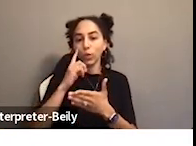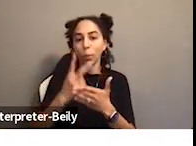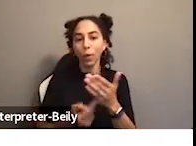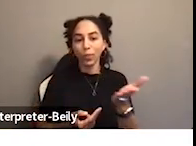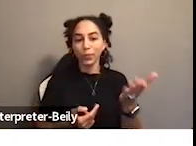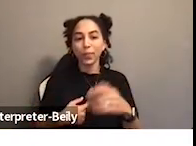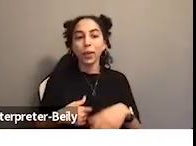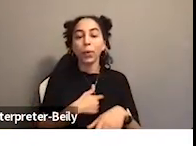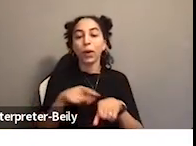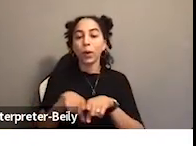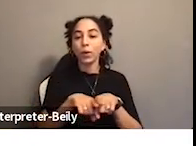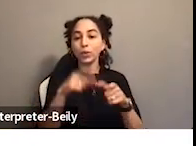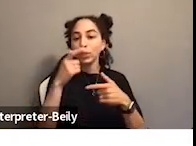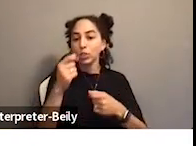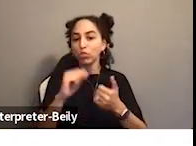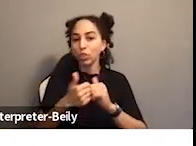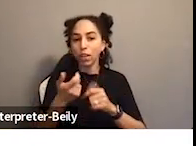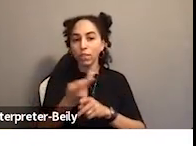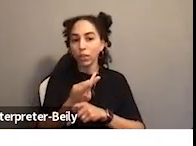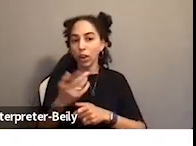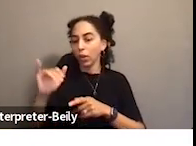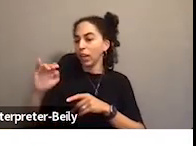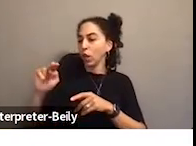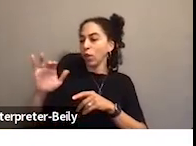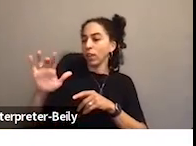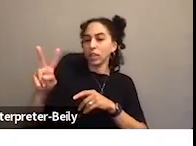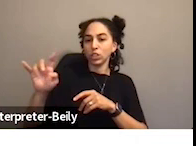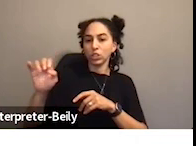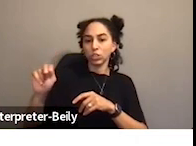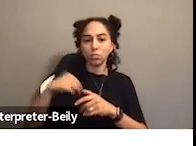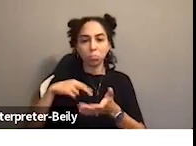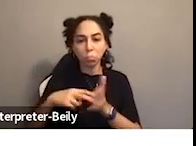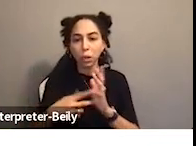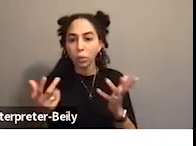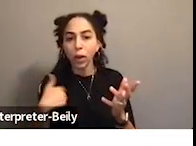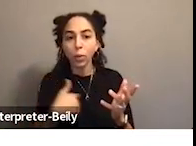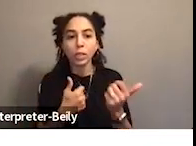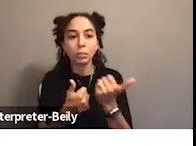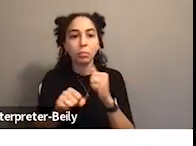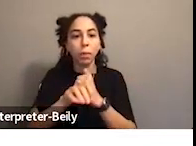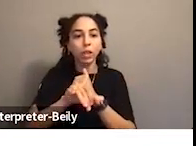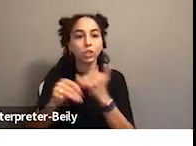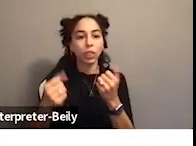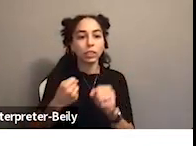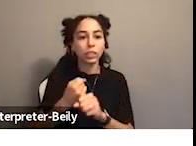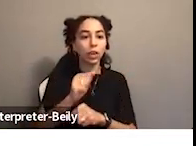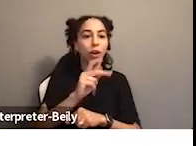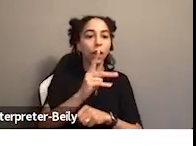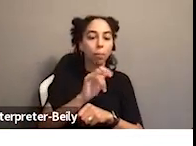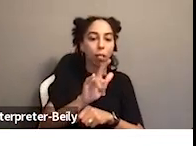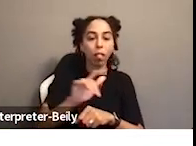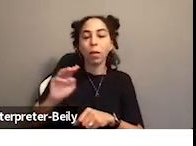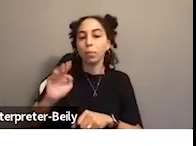Also, we are interested in trying to figure out what innovation means to the system. So we sponsored this year in April and May an innovation